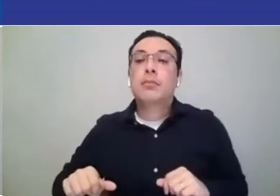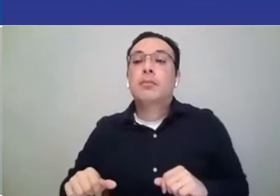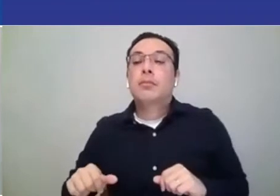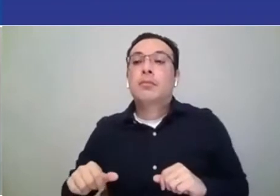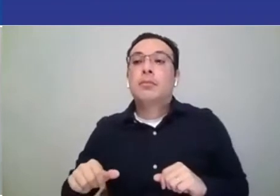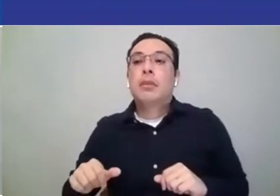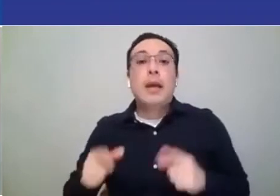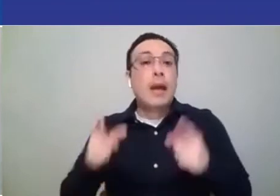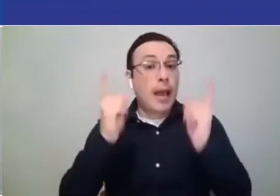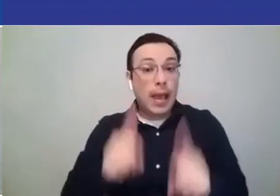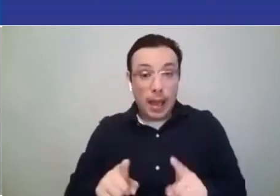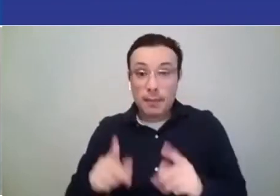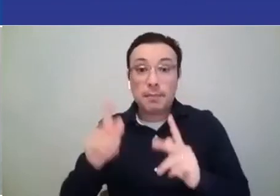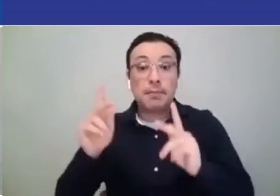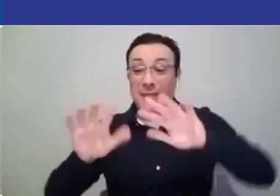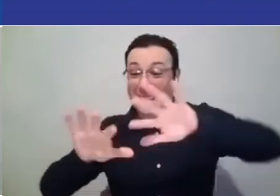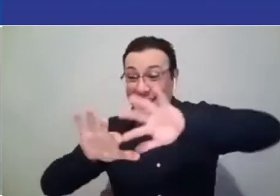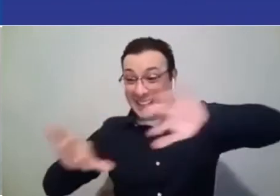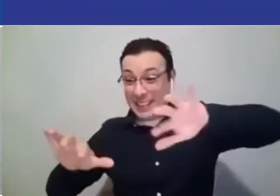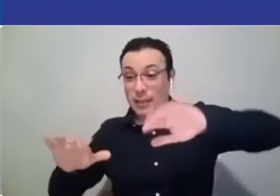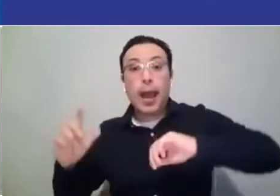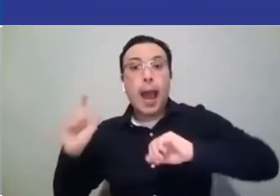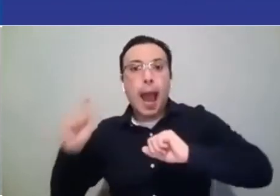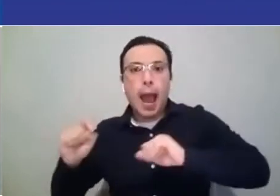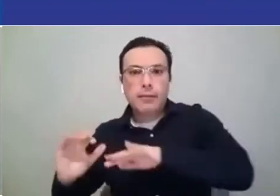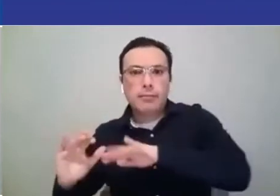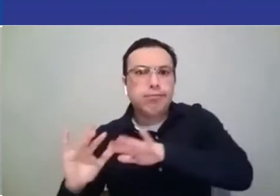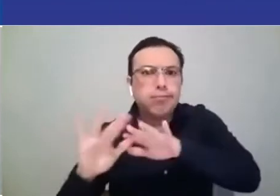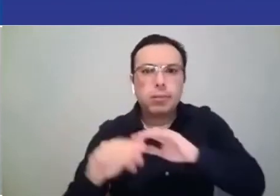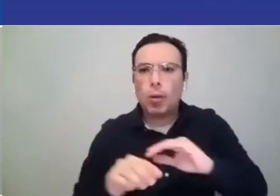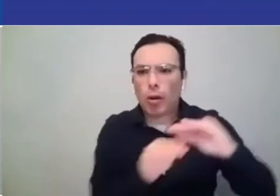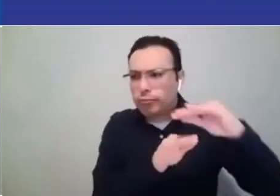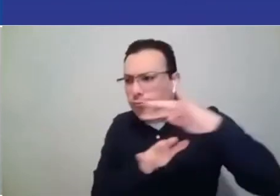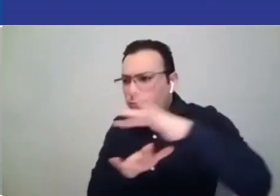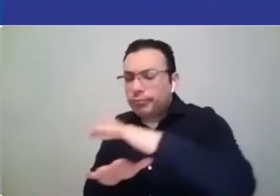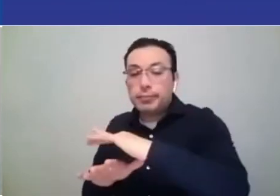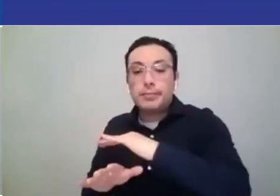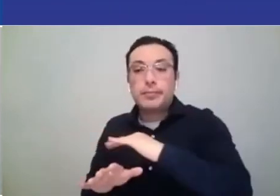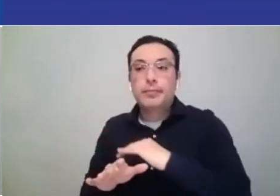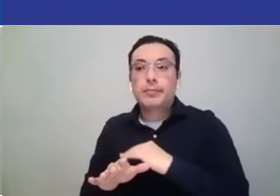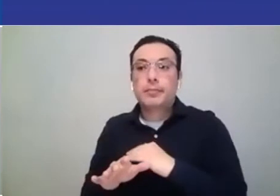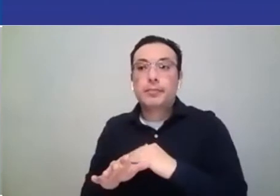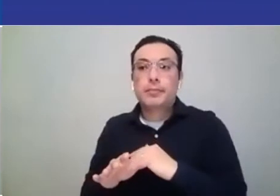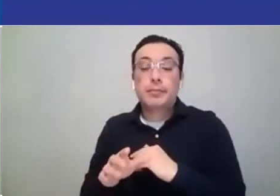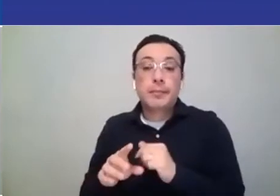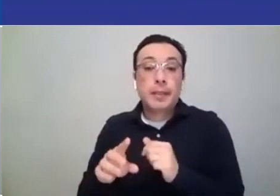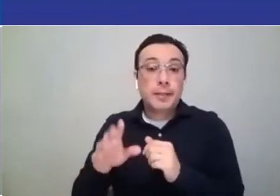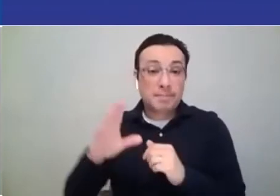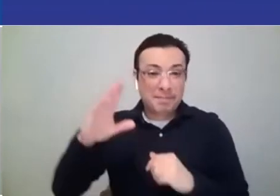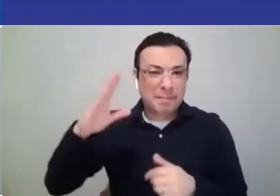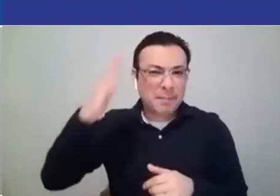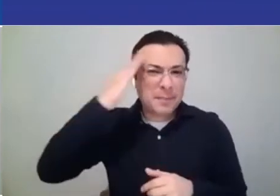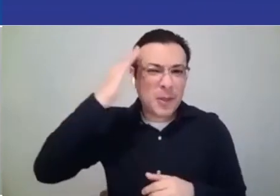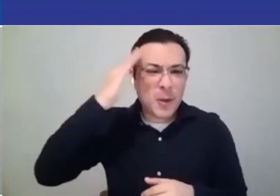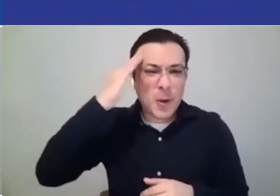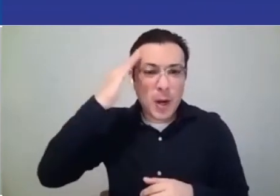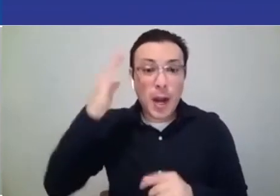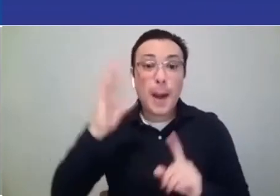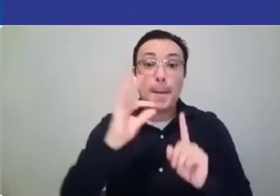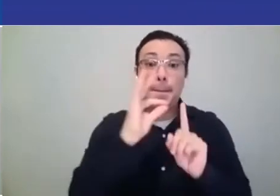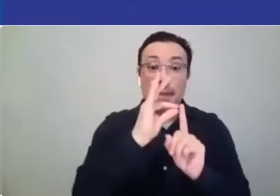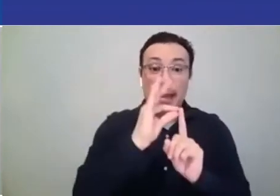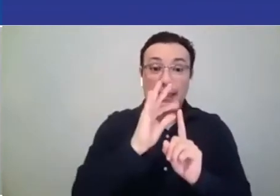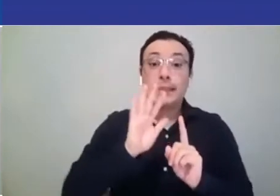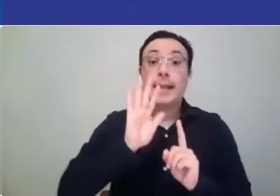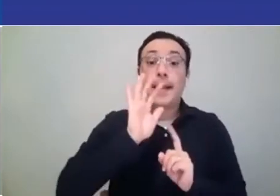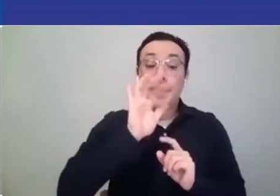people were forced to flee. They were, divided along religious lines. For those people, for those of you